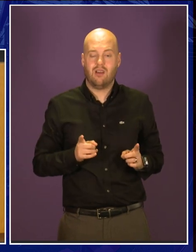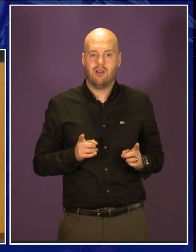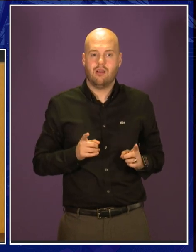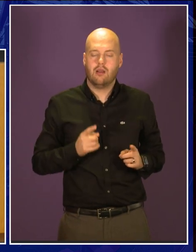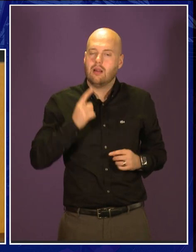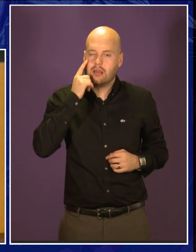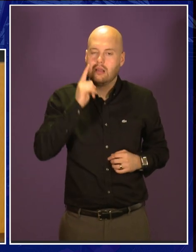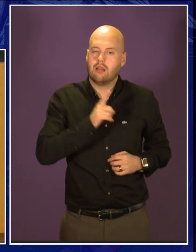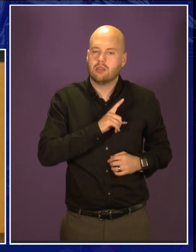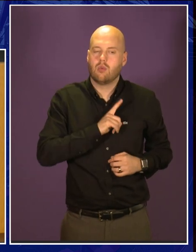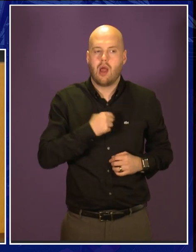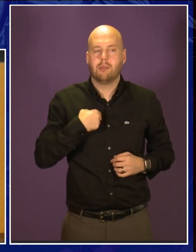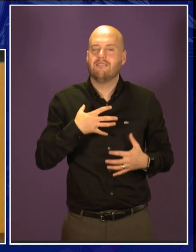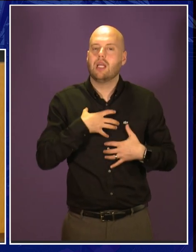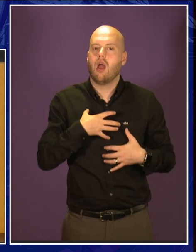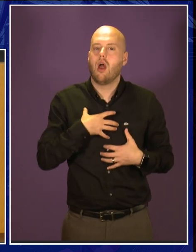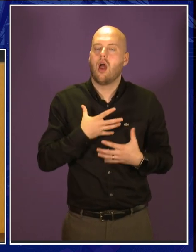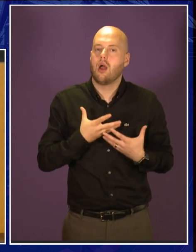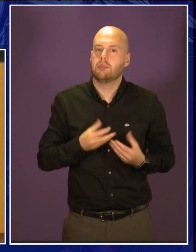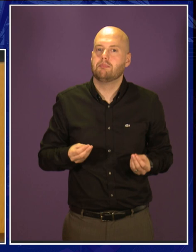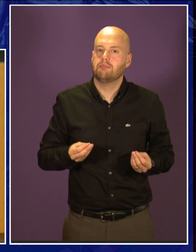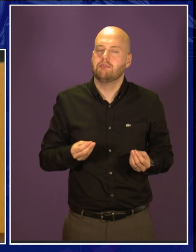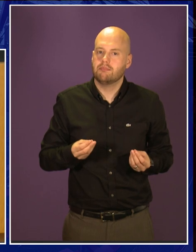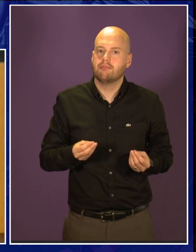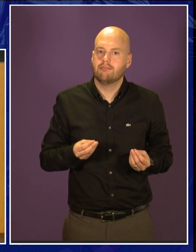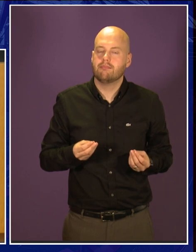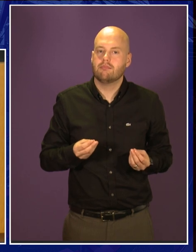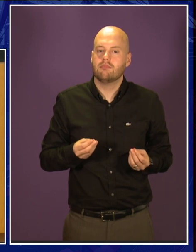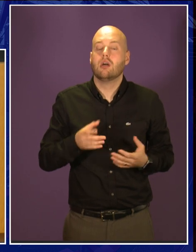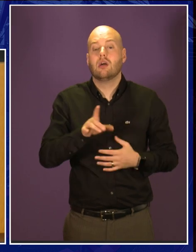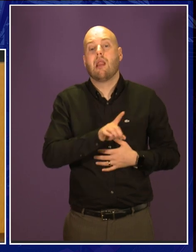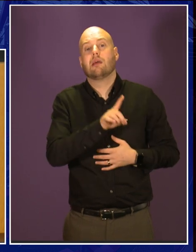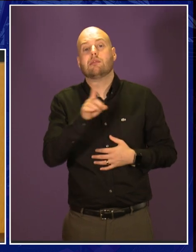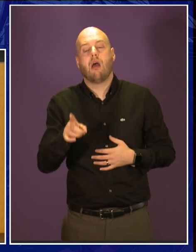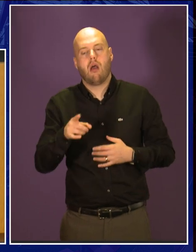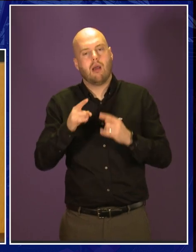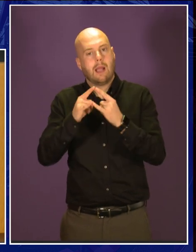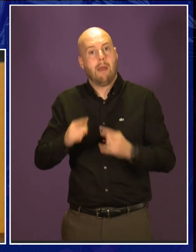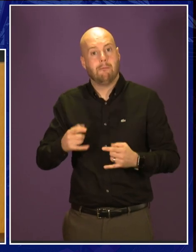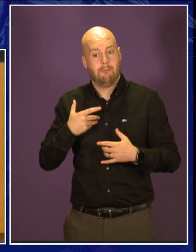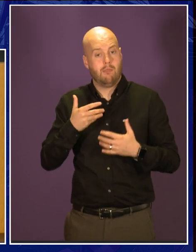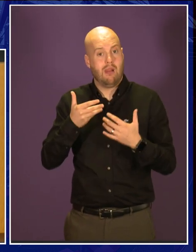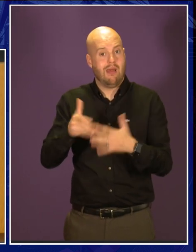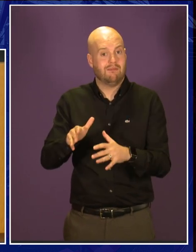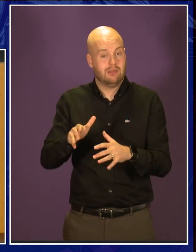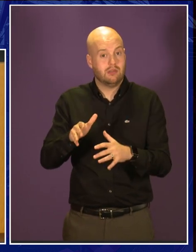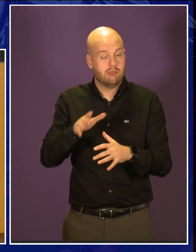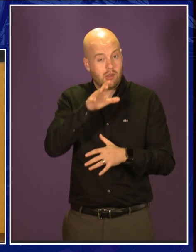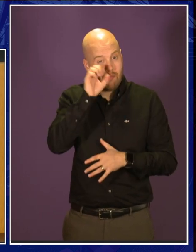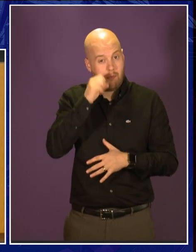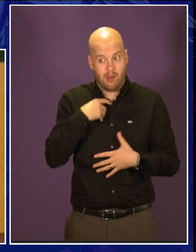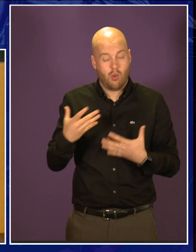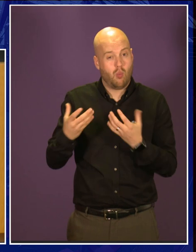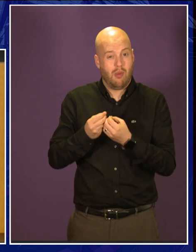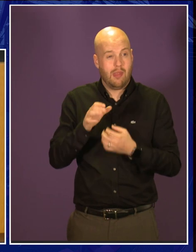survive my fear a bit. And later on, when we left the camp, So I was around with 30, 40